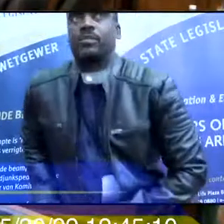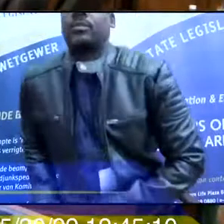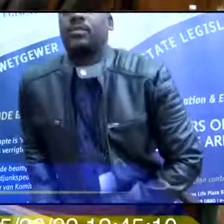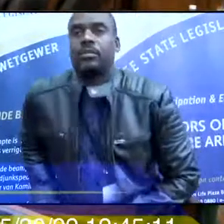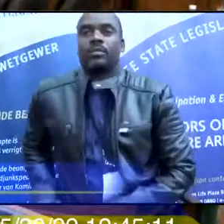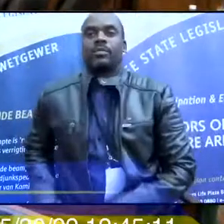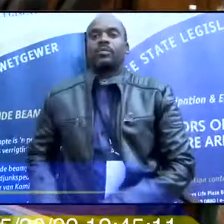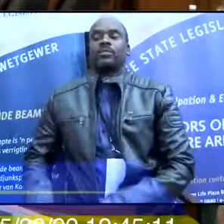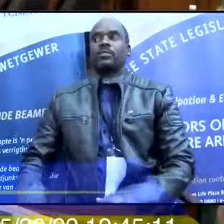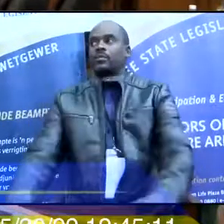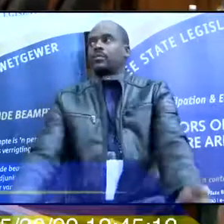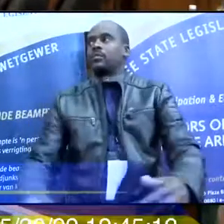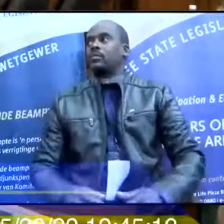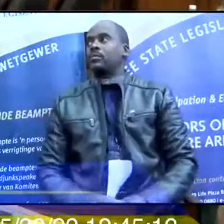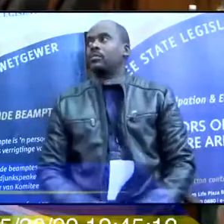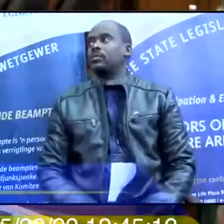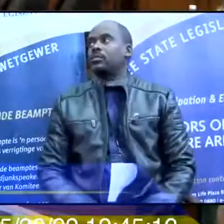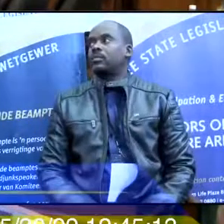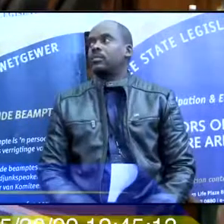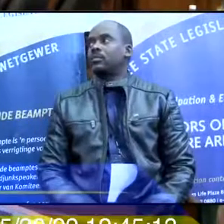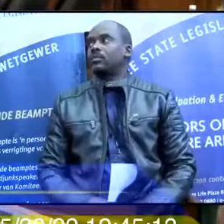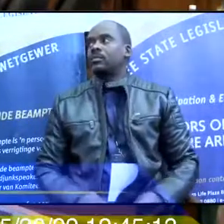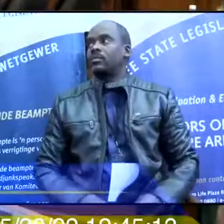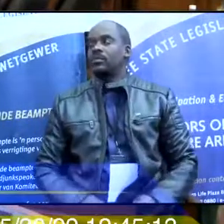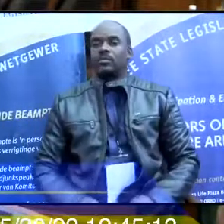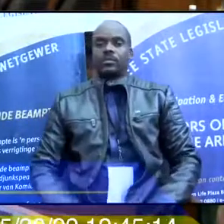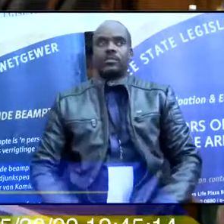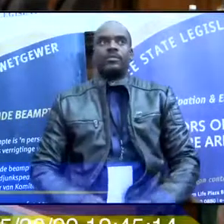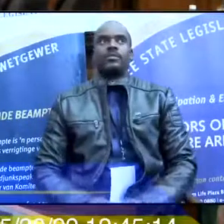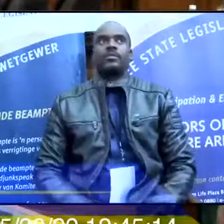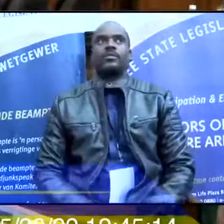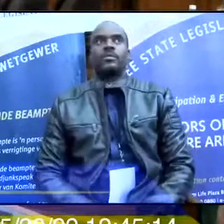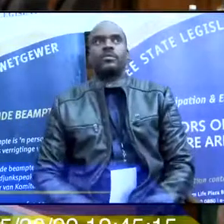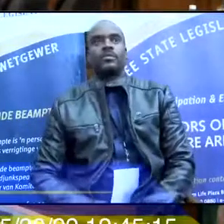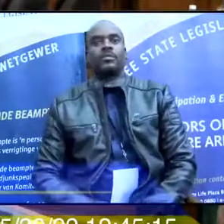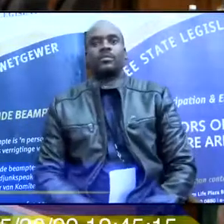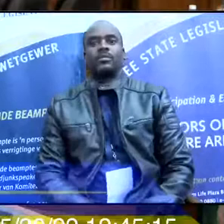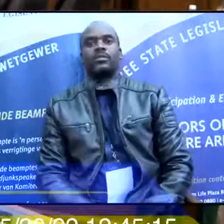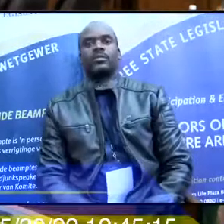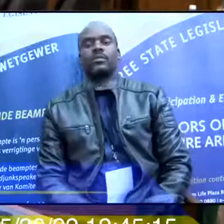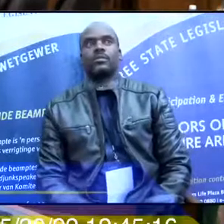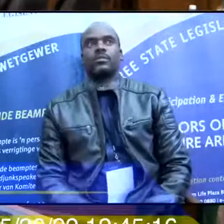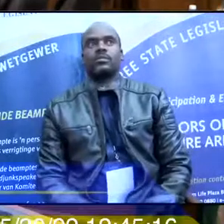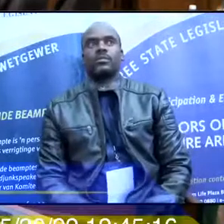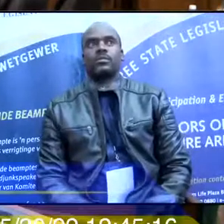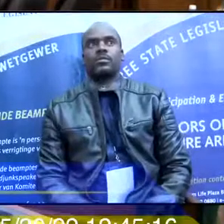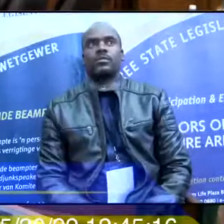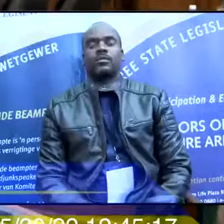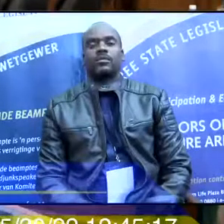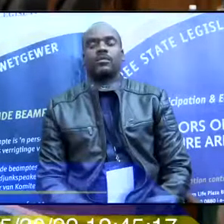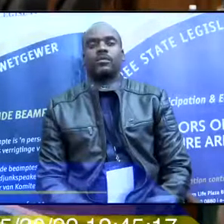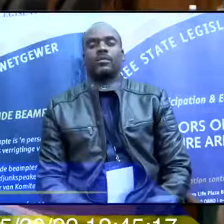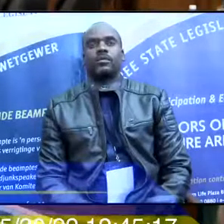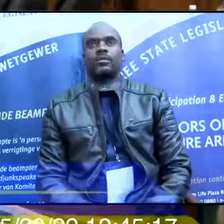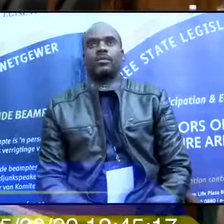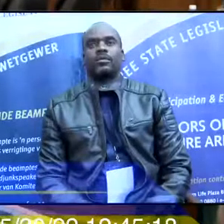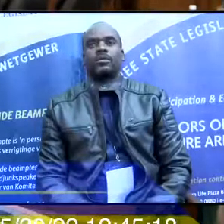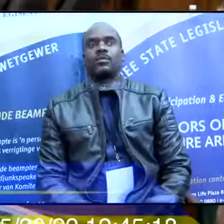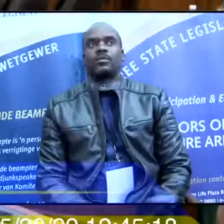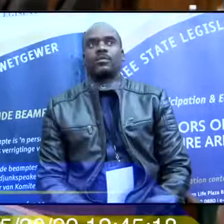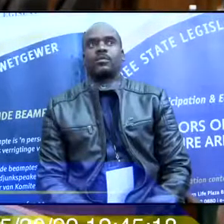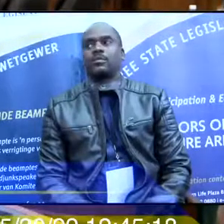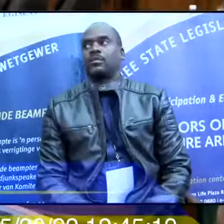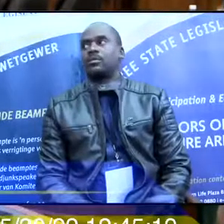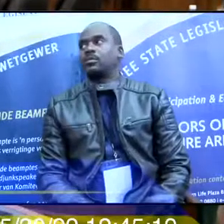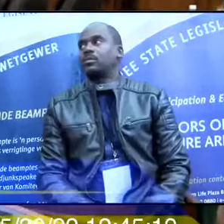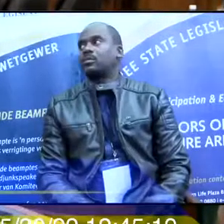i'm sure that was a friendly input there was nothing violent about that honorable